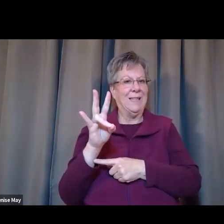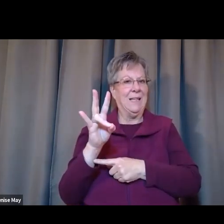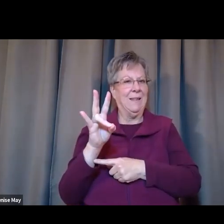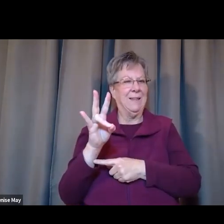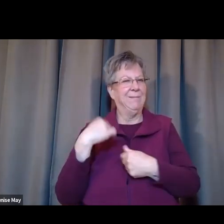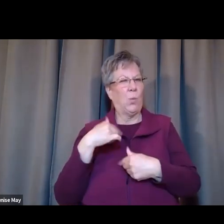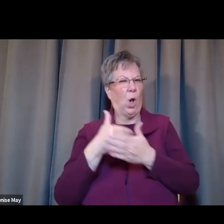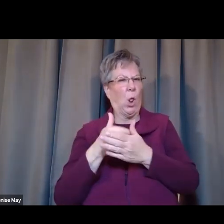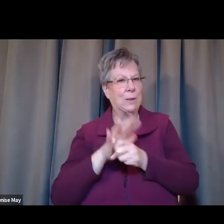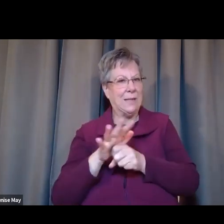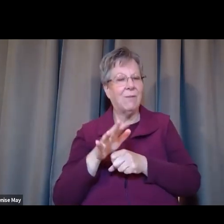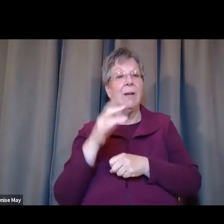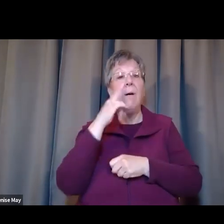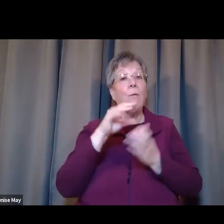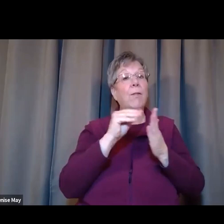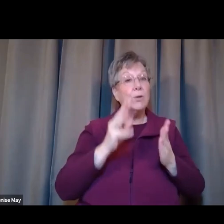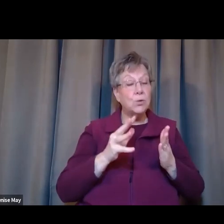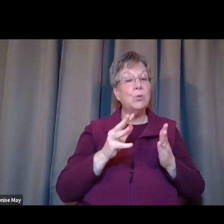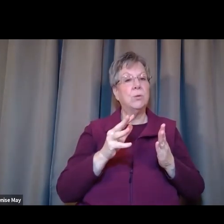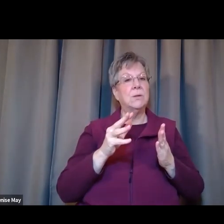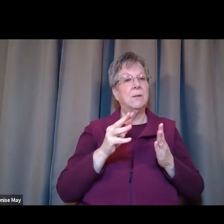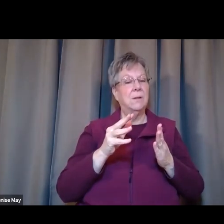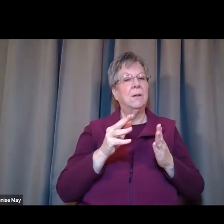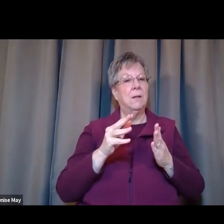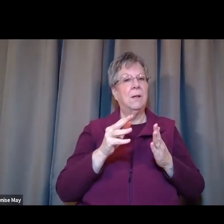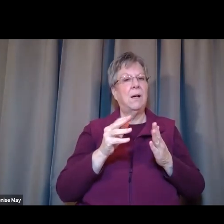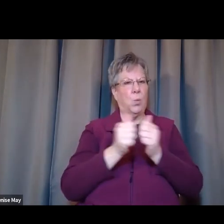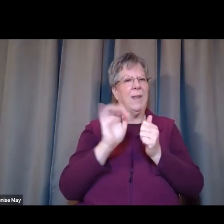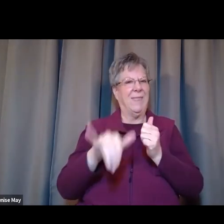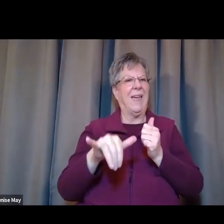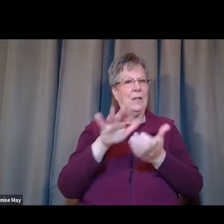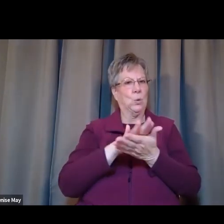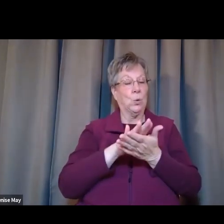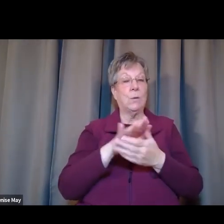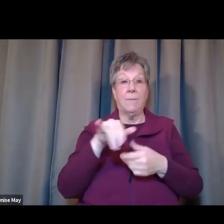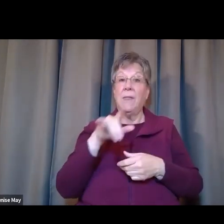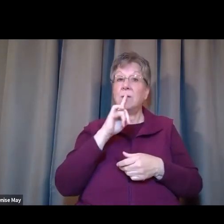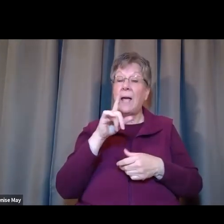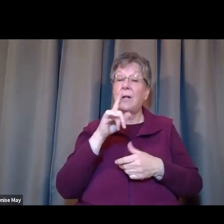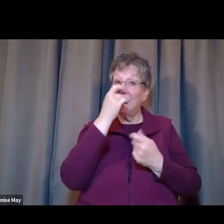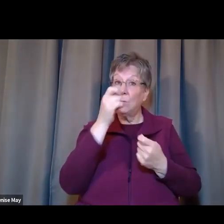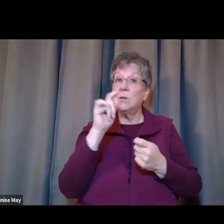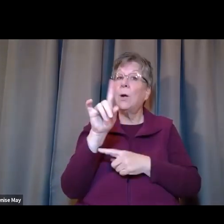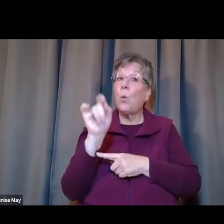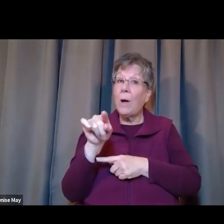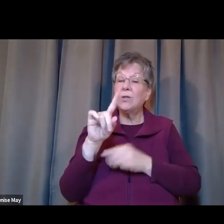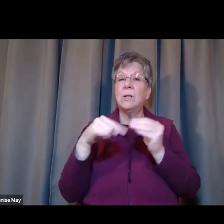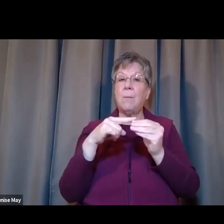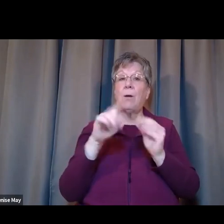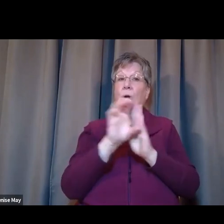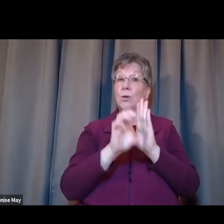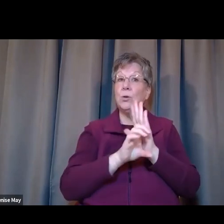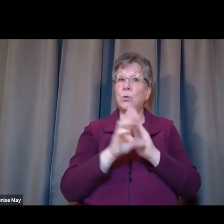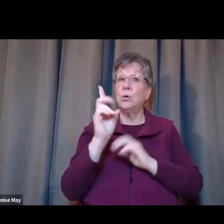close enough for the students served by that educational institution. There's actually an interesting question as to whether Constitution Day is